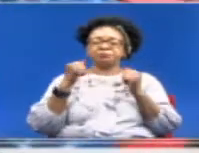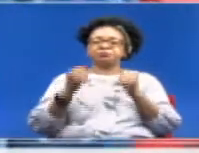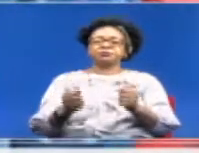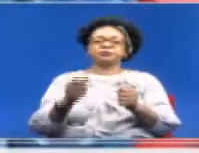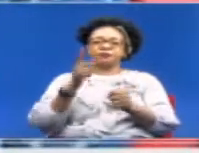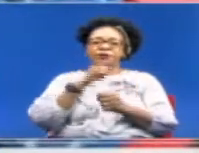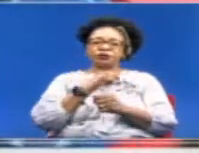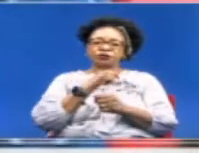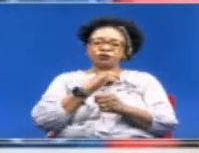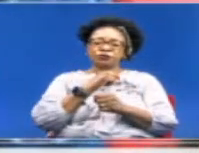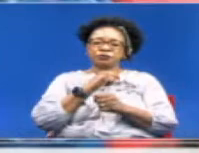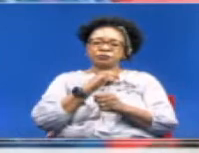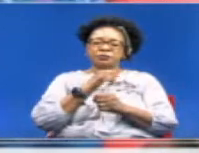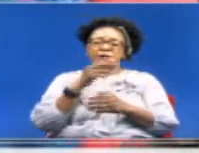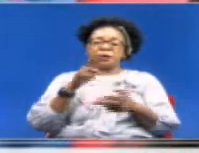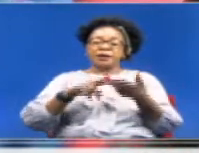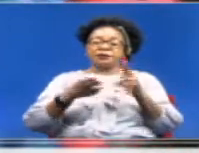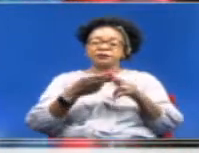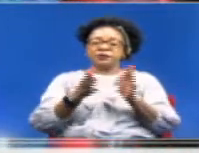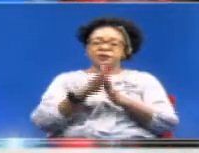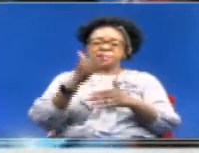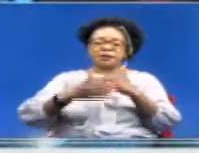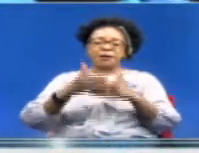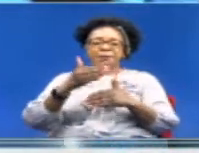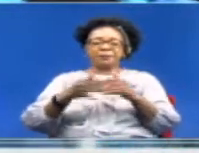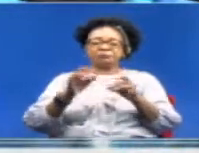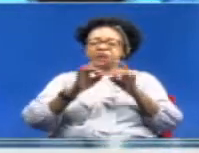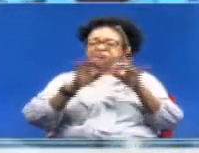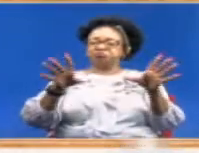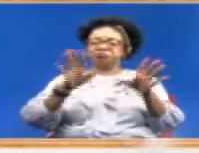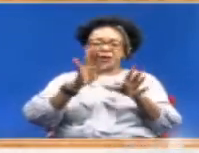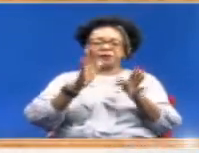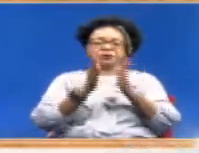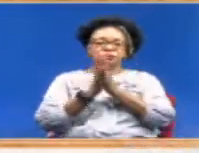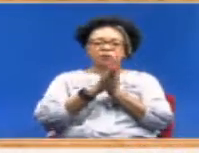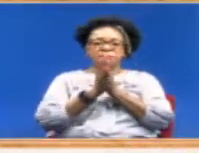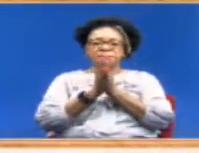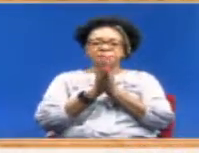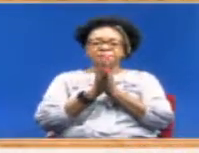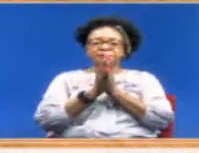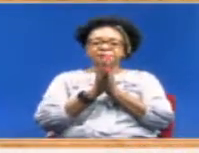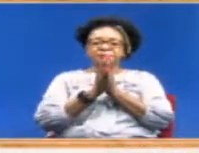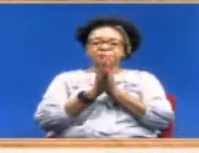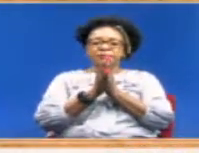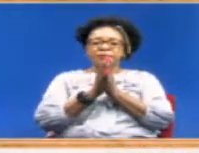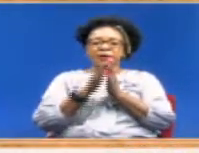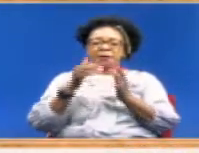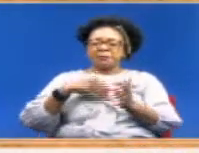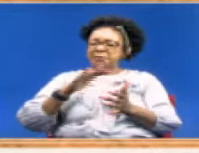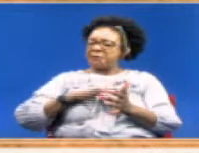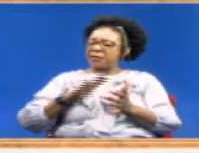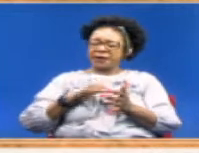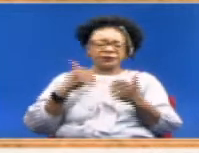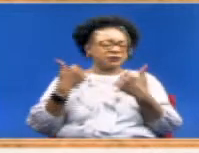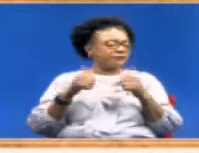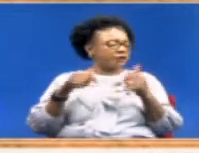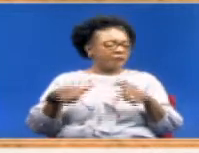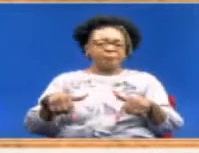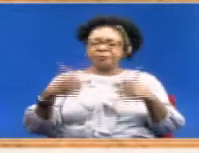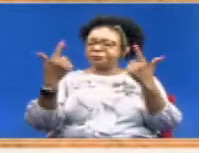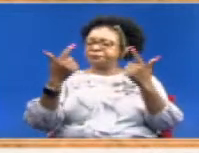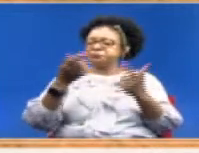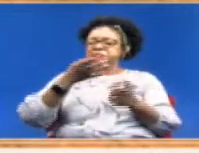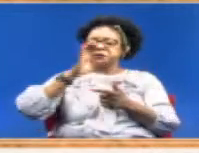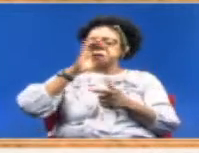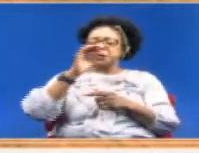But the deceased's relatives and her neighbors have dismissed John's narrative. Mamangu achokosange mutu, mamangu akunyi